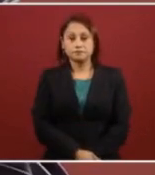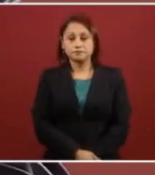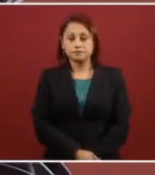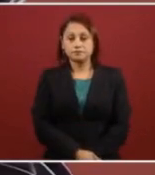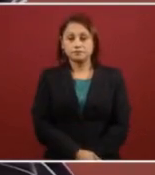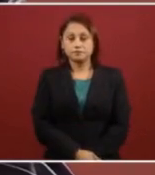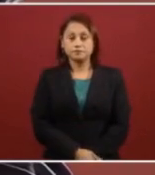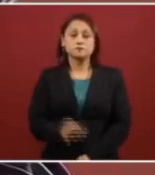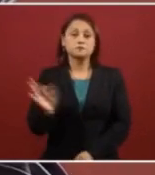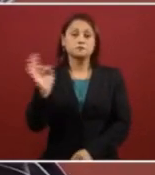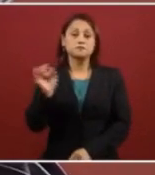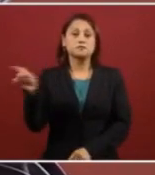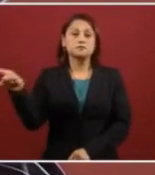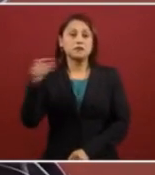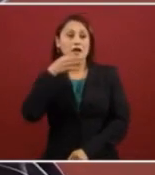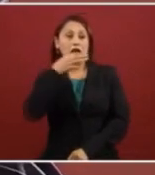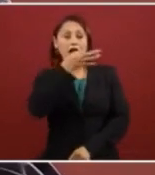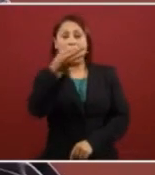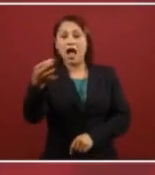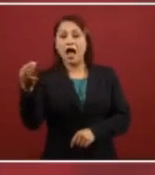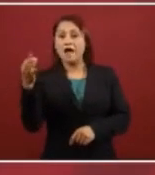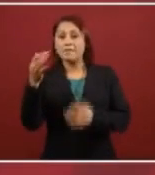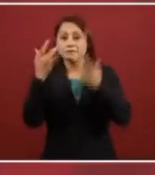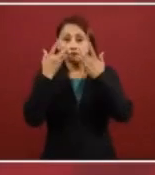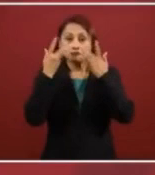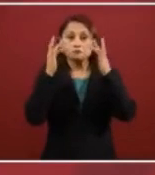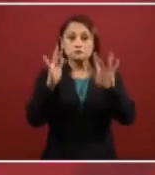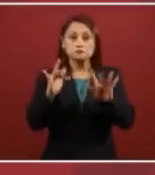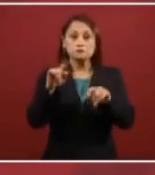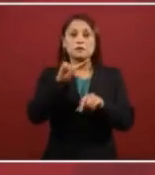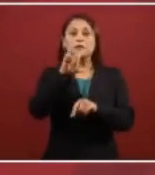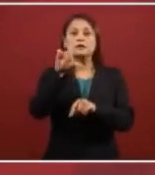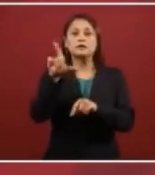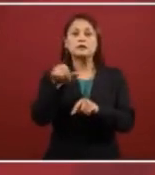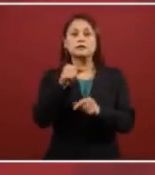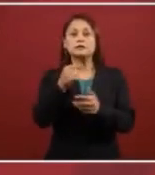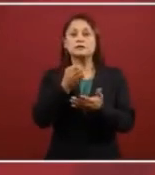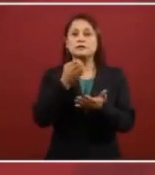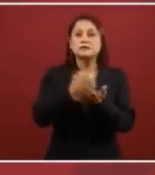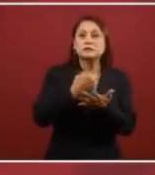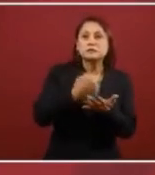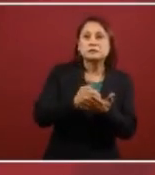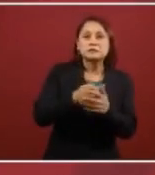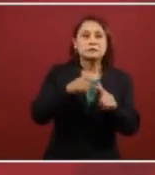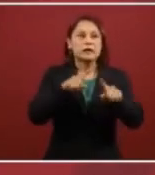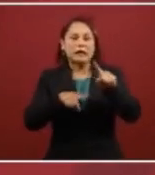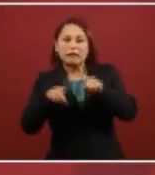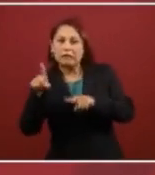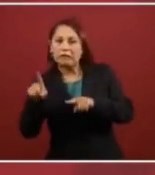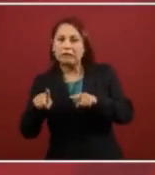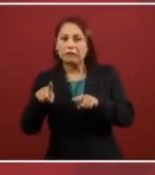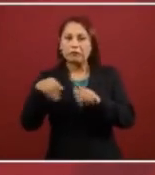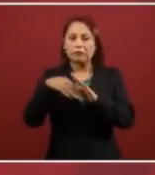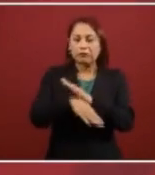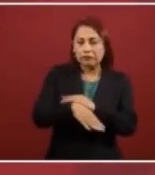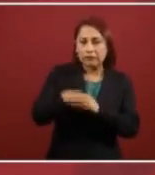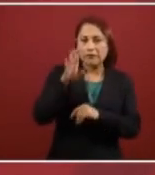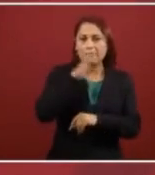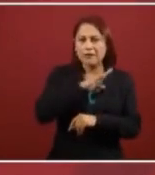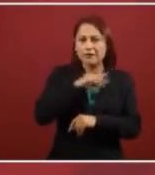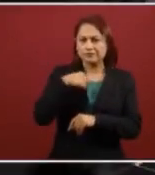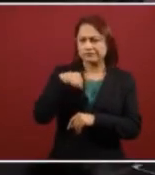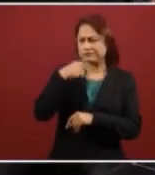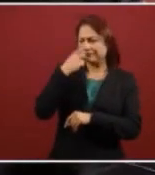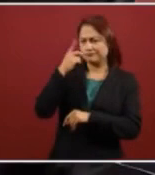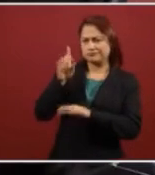a problem with financing, de ajustes, with los adjustment mercados, in the markets dije, no, and all that. No. And I said, no. Parte